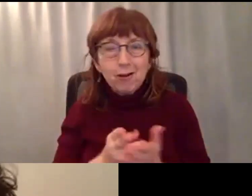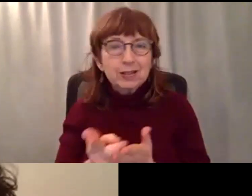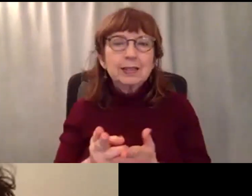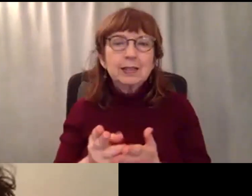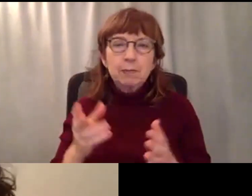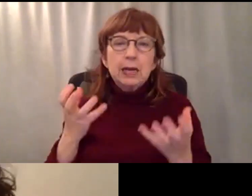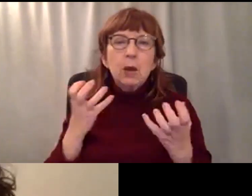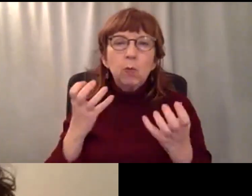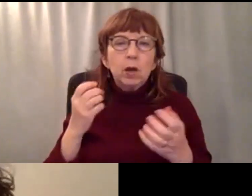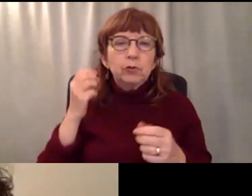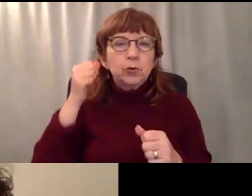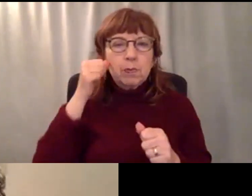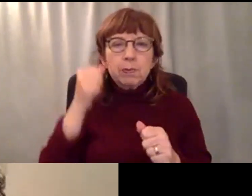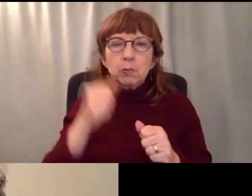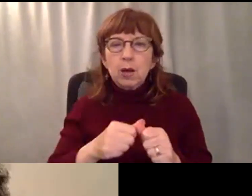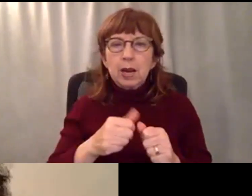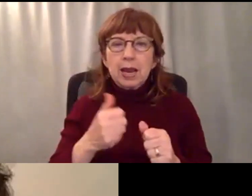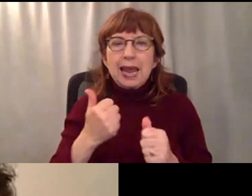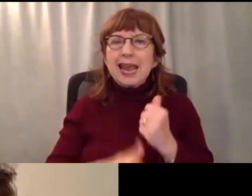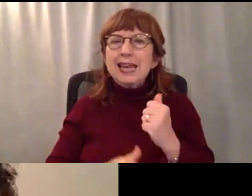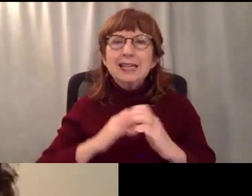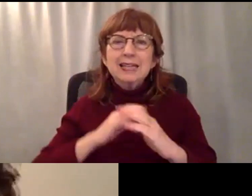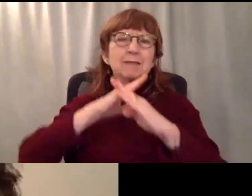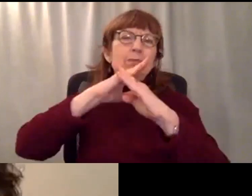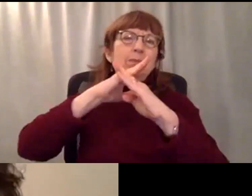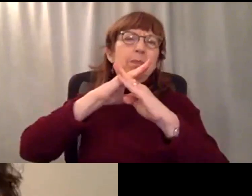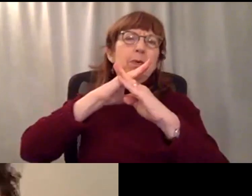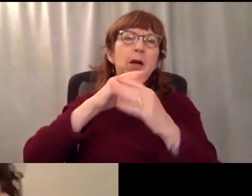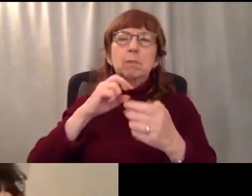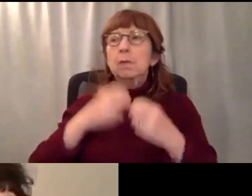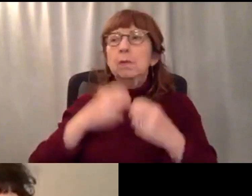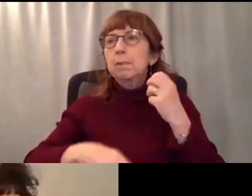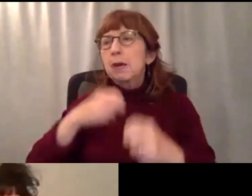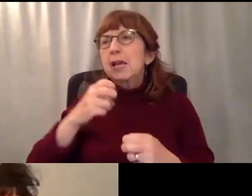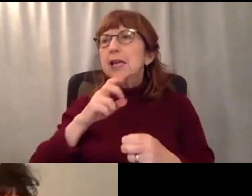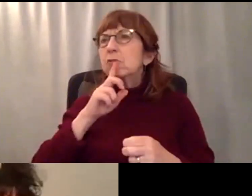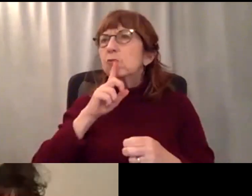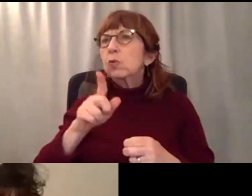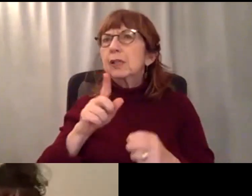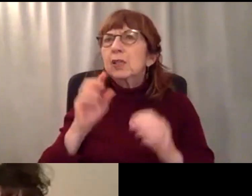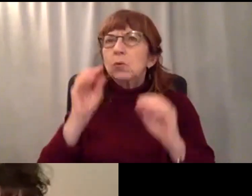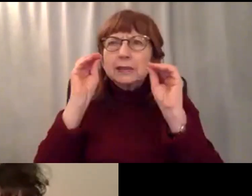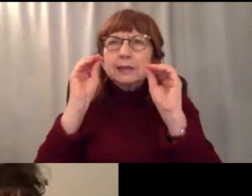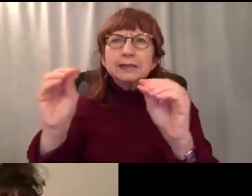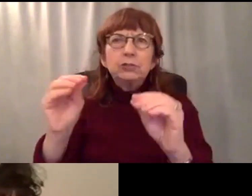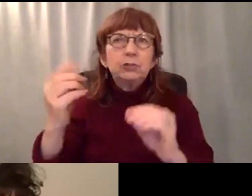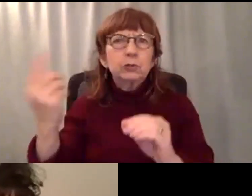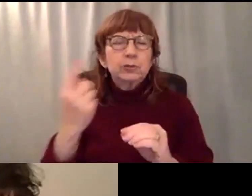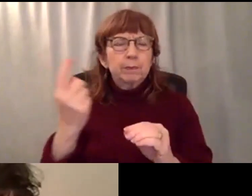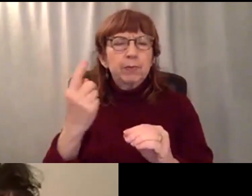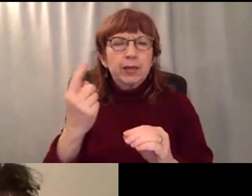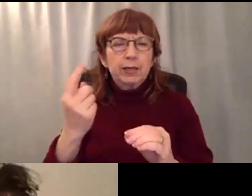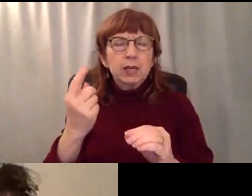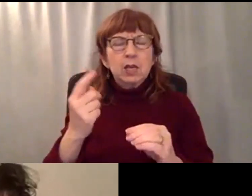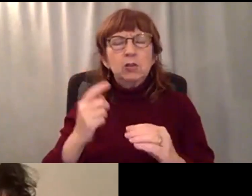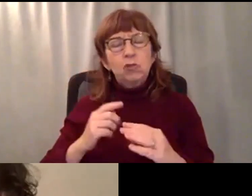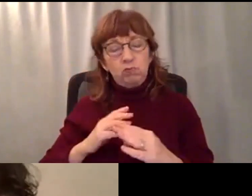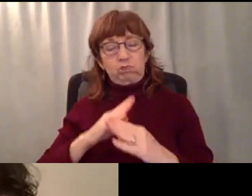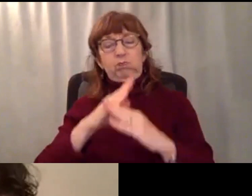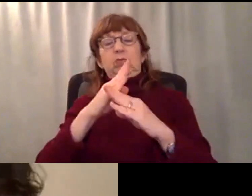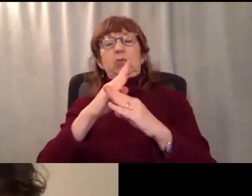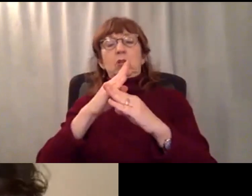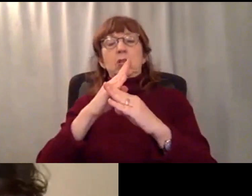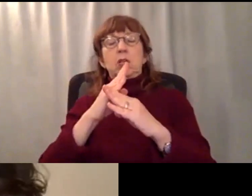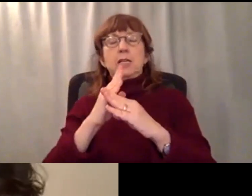you to remember that any hurdle that comes through your life is a learning lesson. And just take that hurdle to